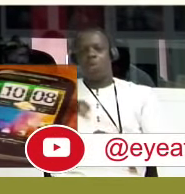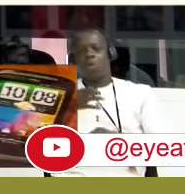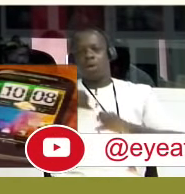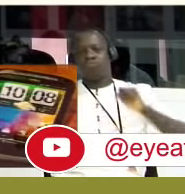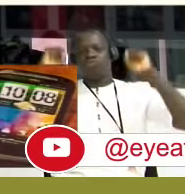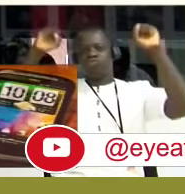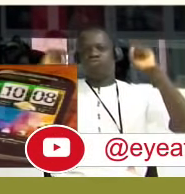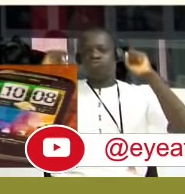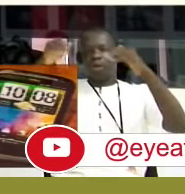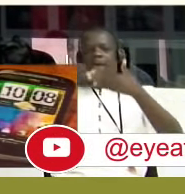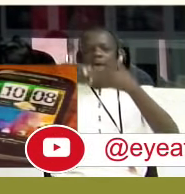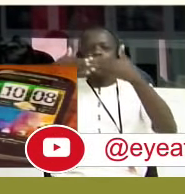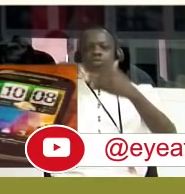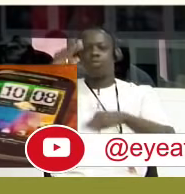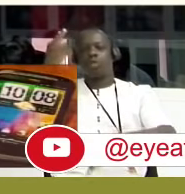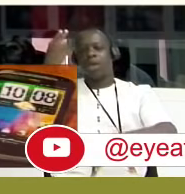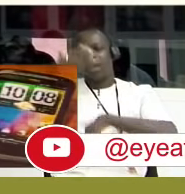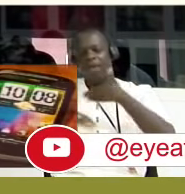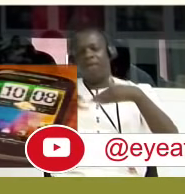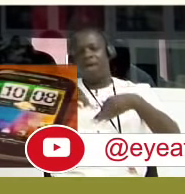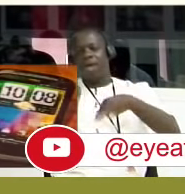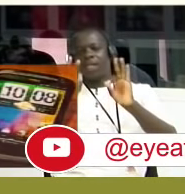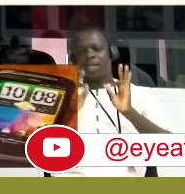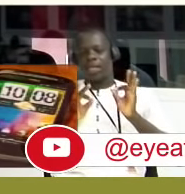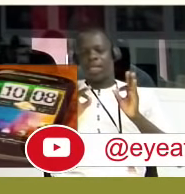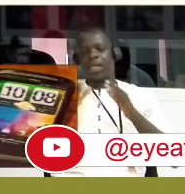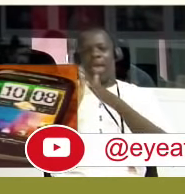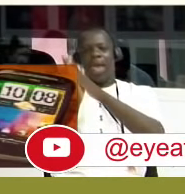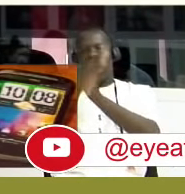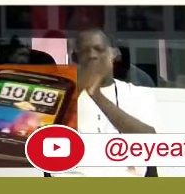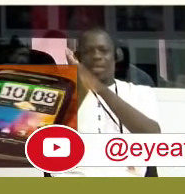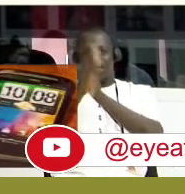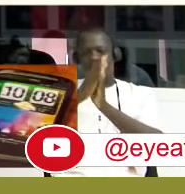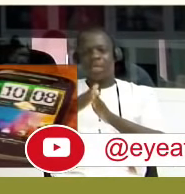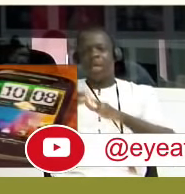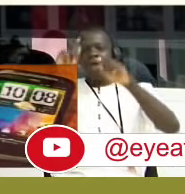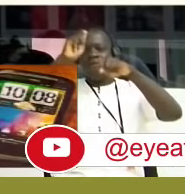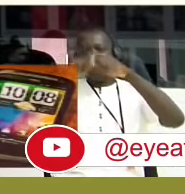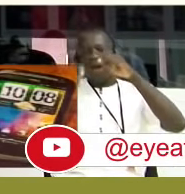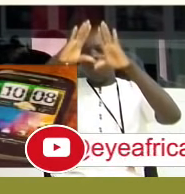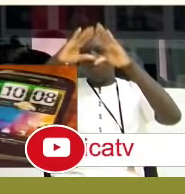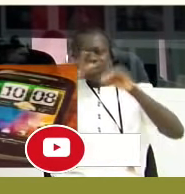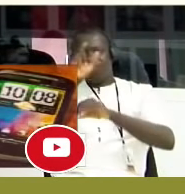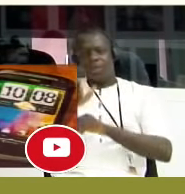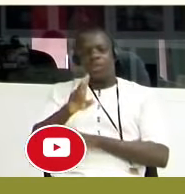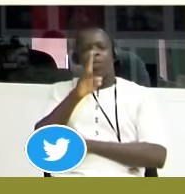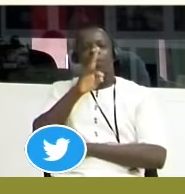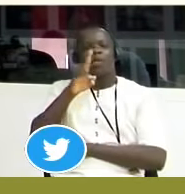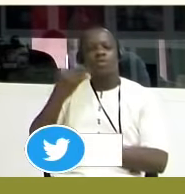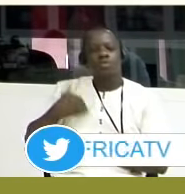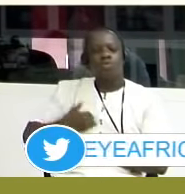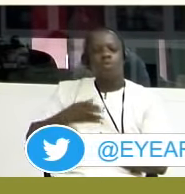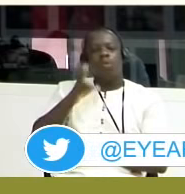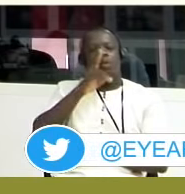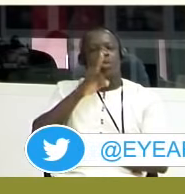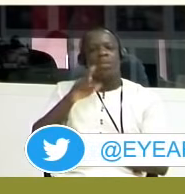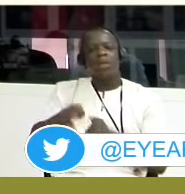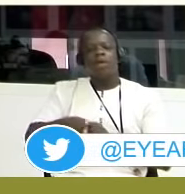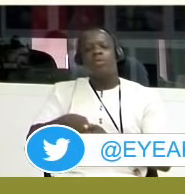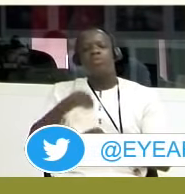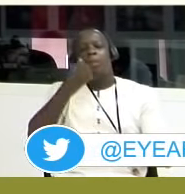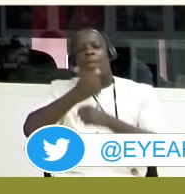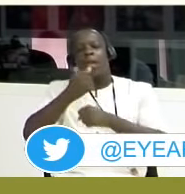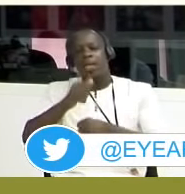fire officer who's been accused. And consequently, I was told they were throwing stones